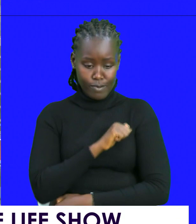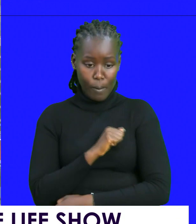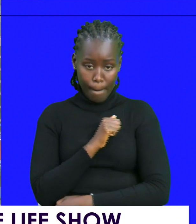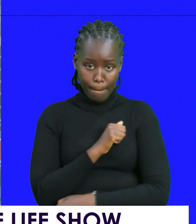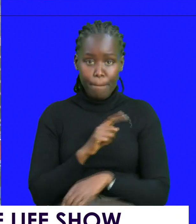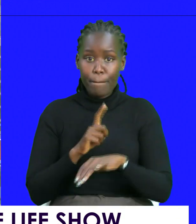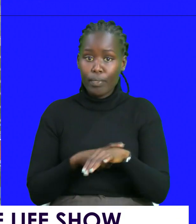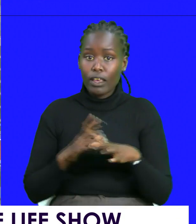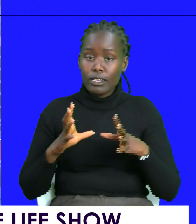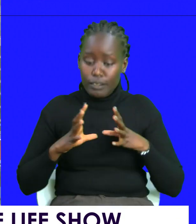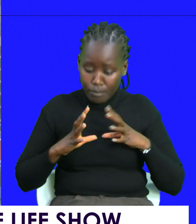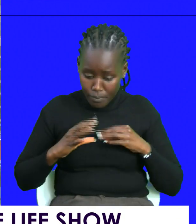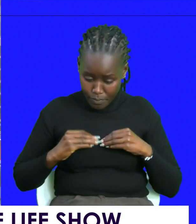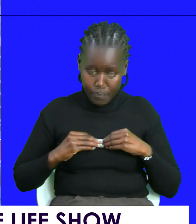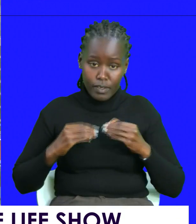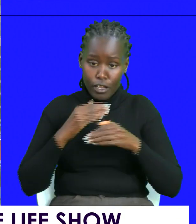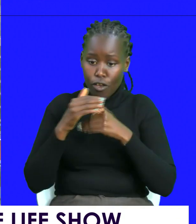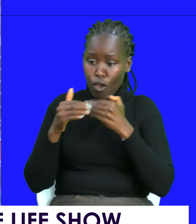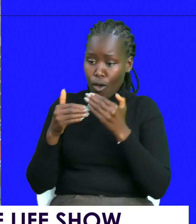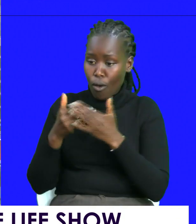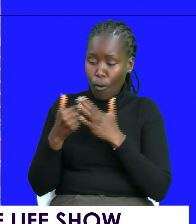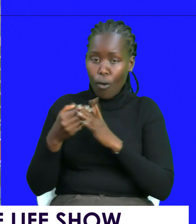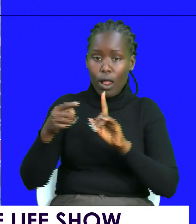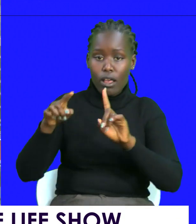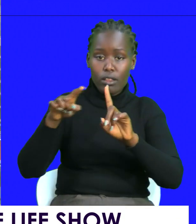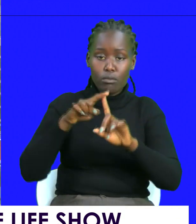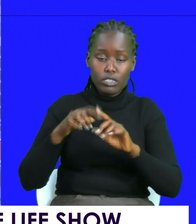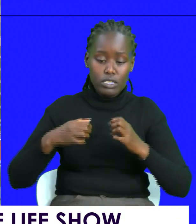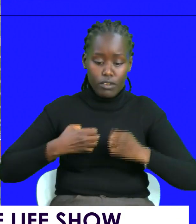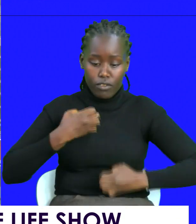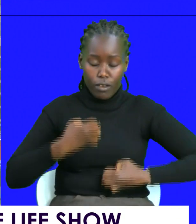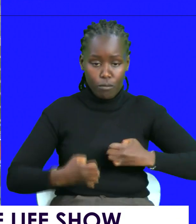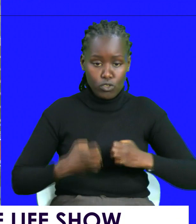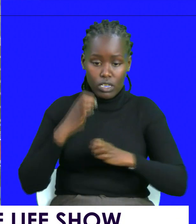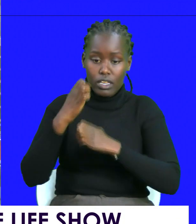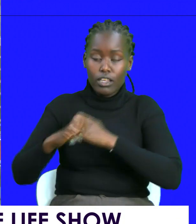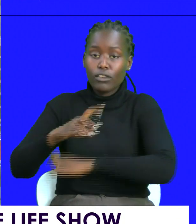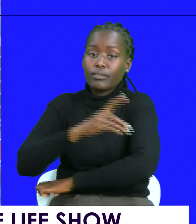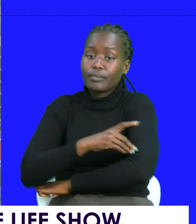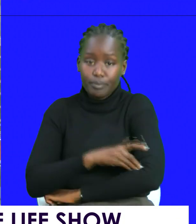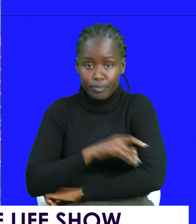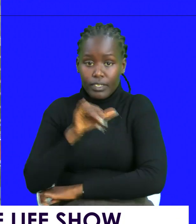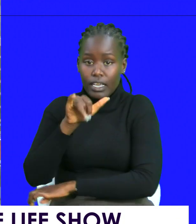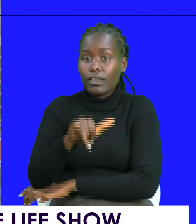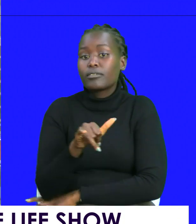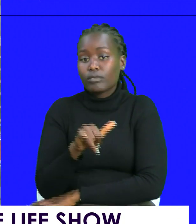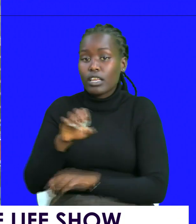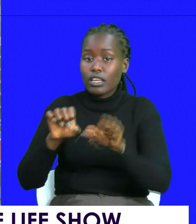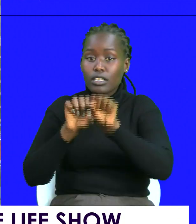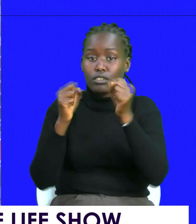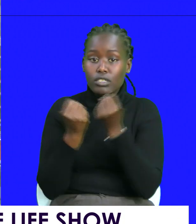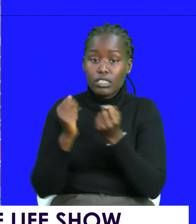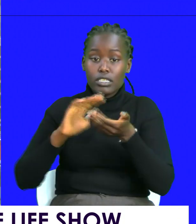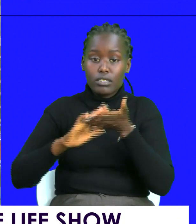they embrace all the manner of positive emotions, at the end of the day, that society